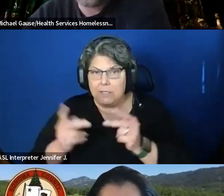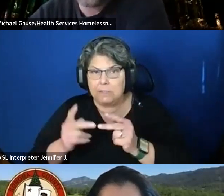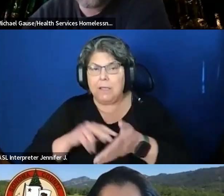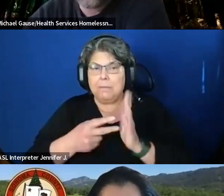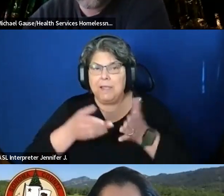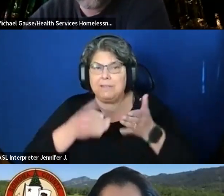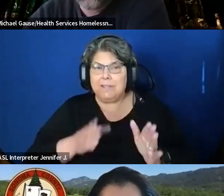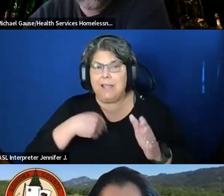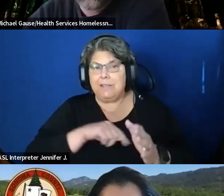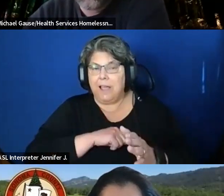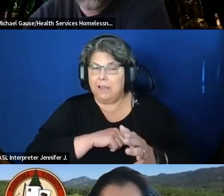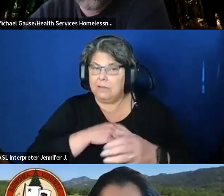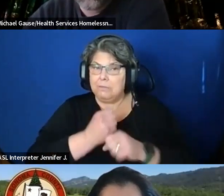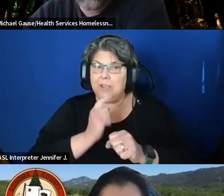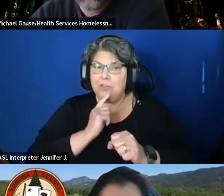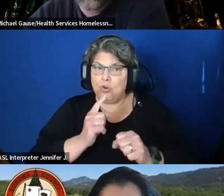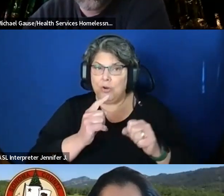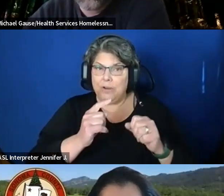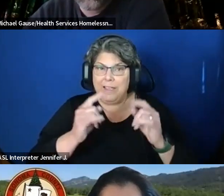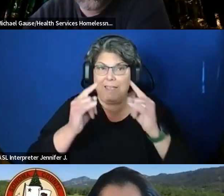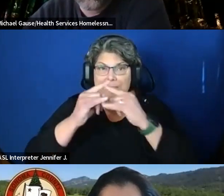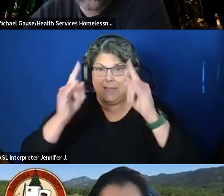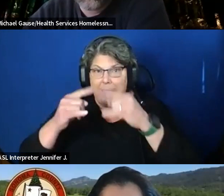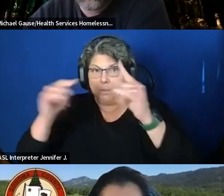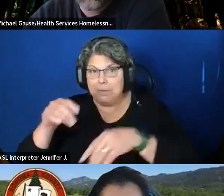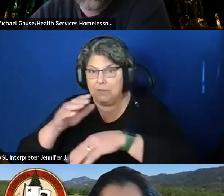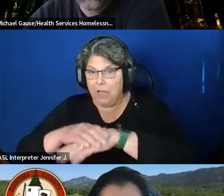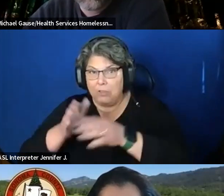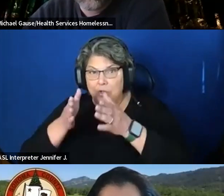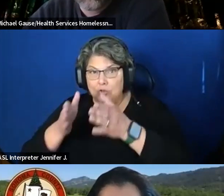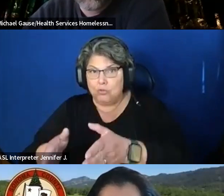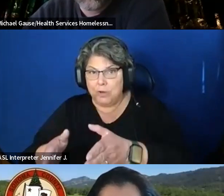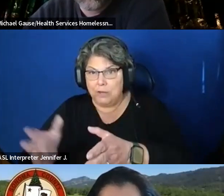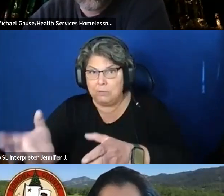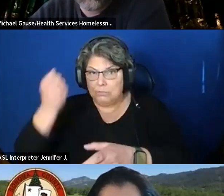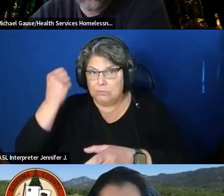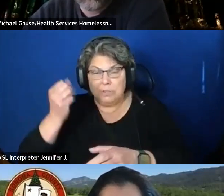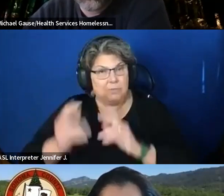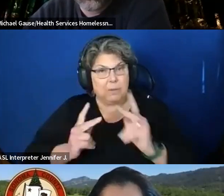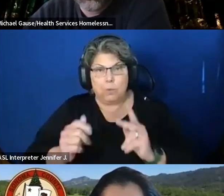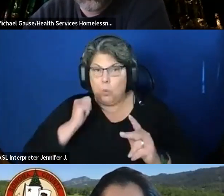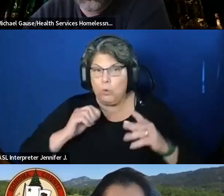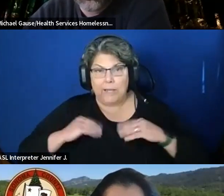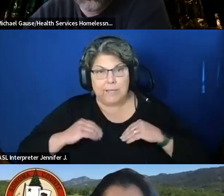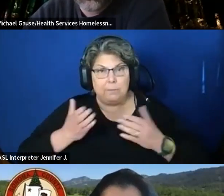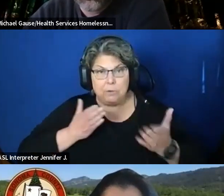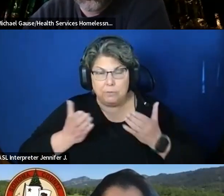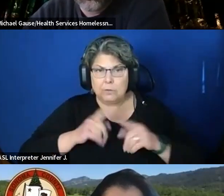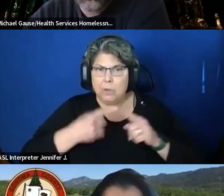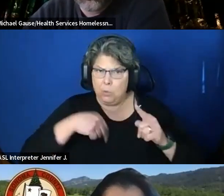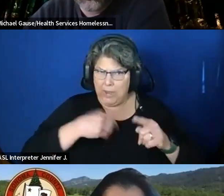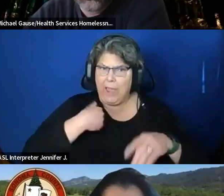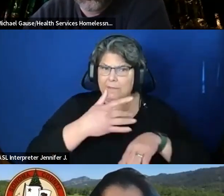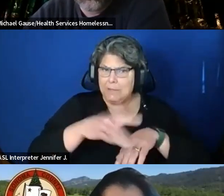allows us to enforce encampments on the streets. If individuals do not accept services and we have sites available